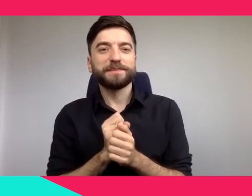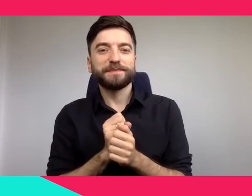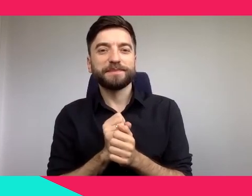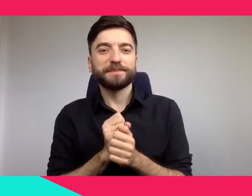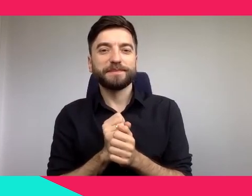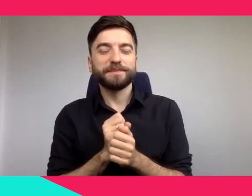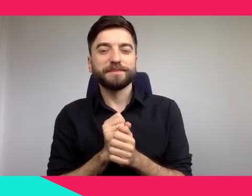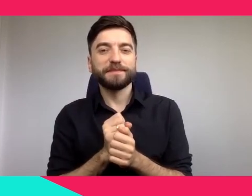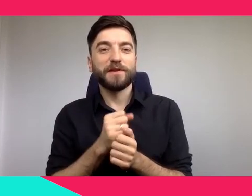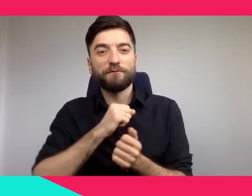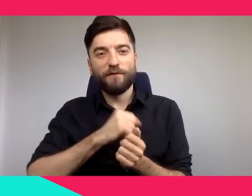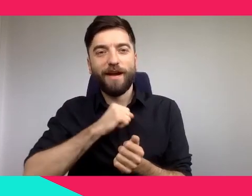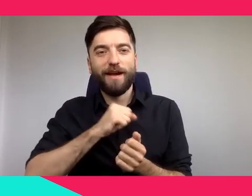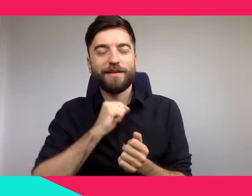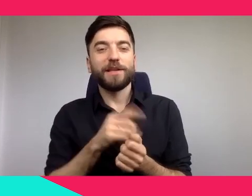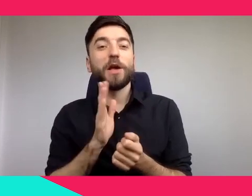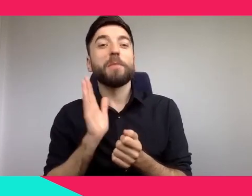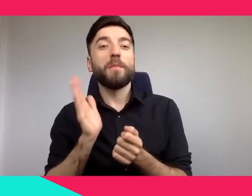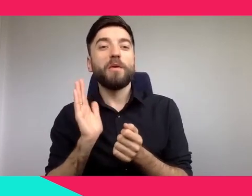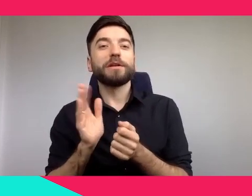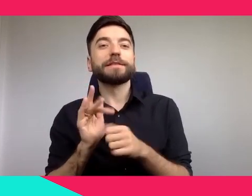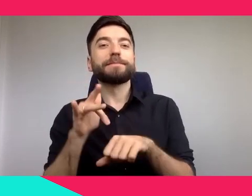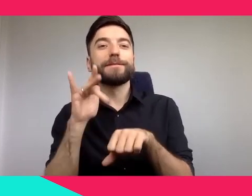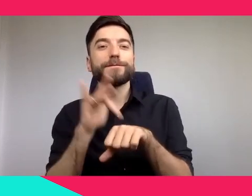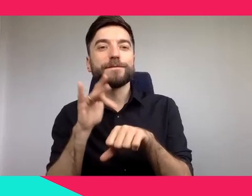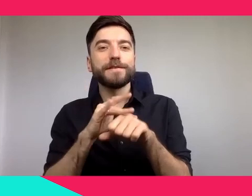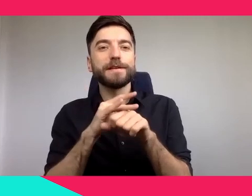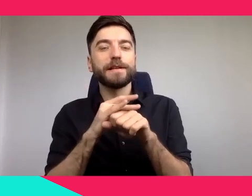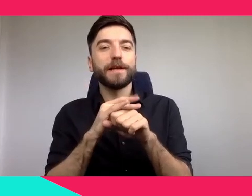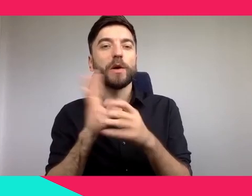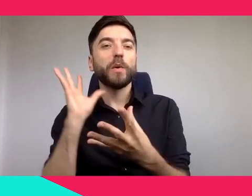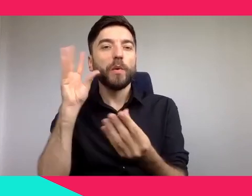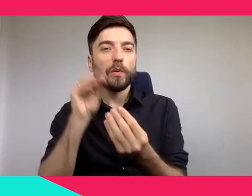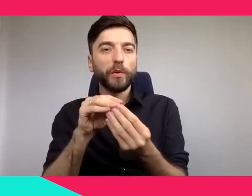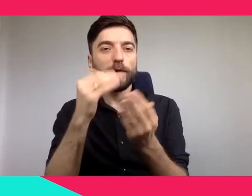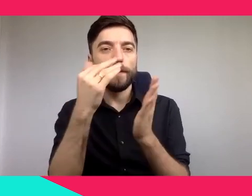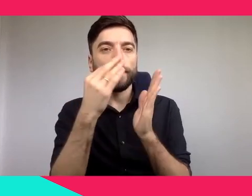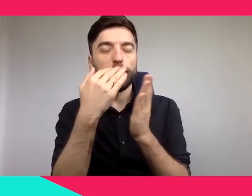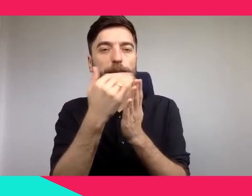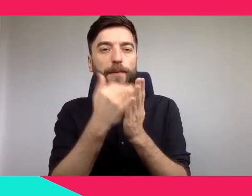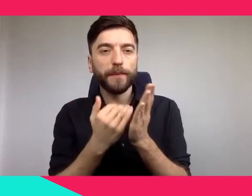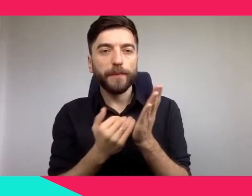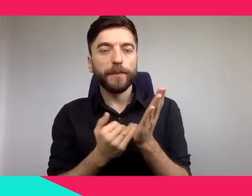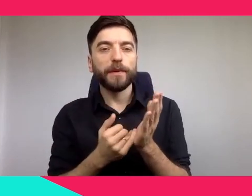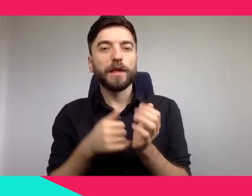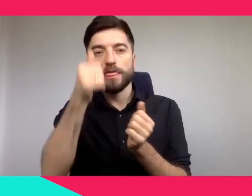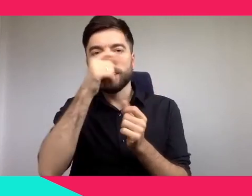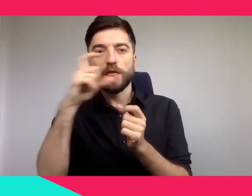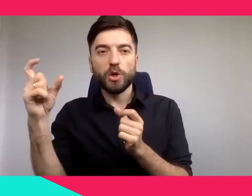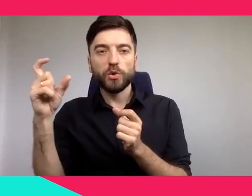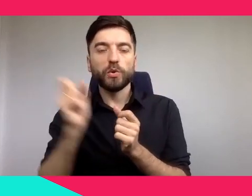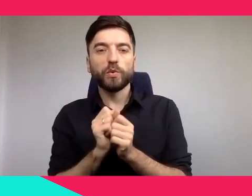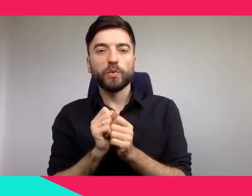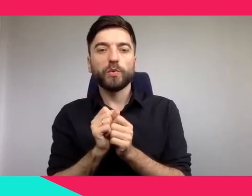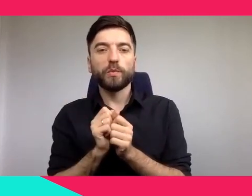this situation. It's called The Yellow Milkmaid. One of the issues with all of this